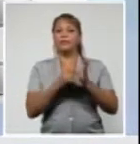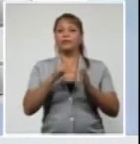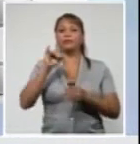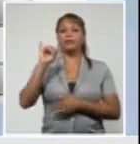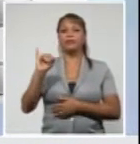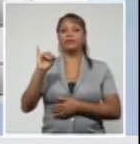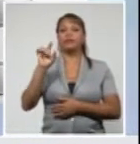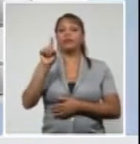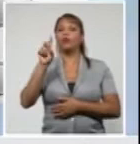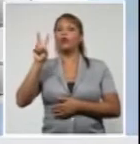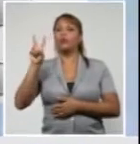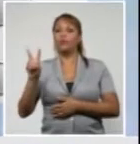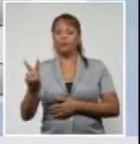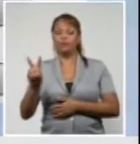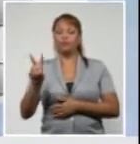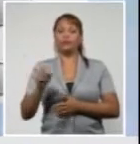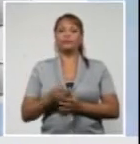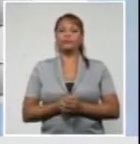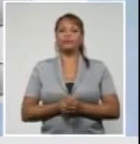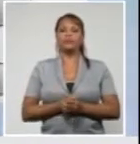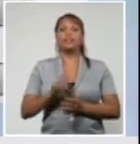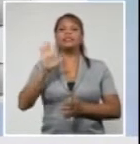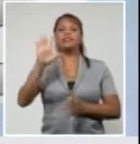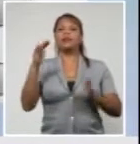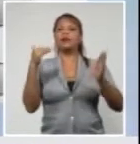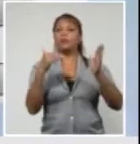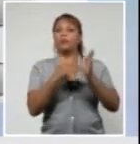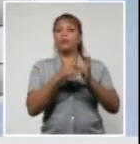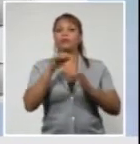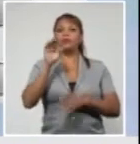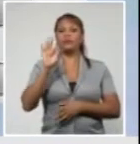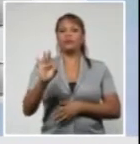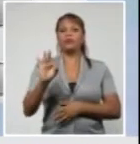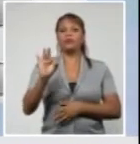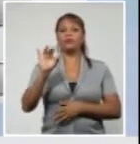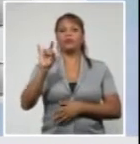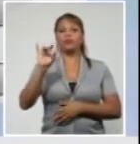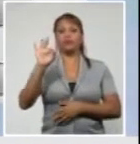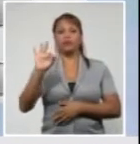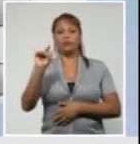the entire country since the pandemic began to